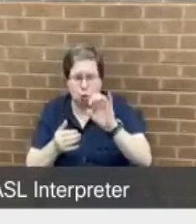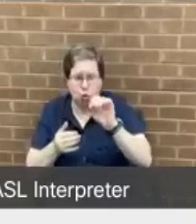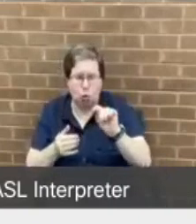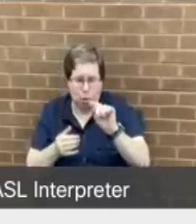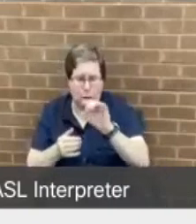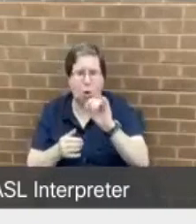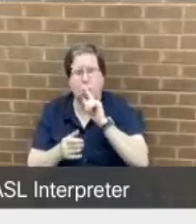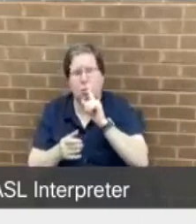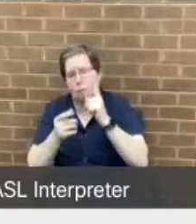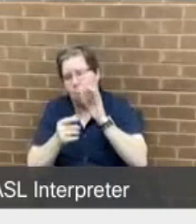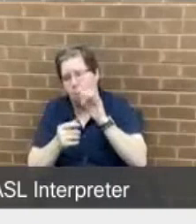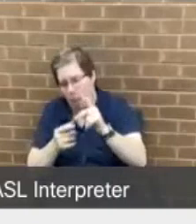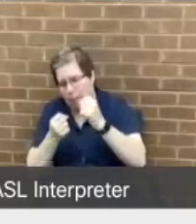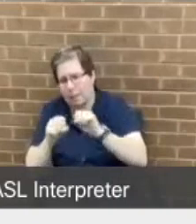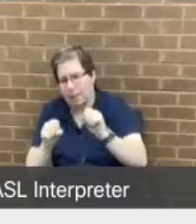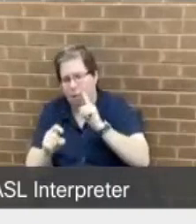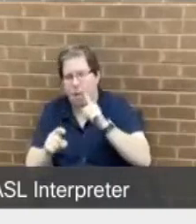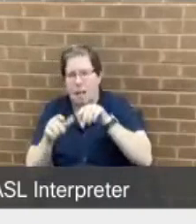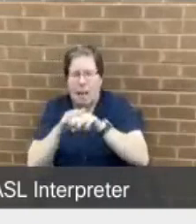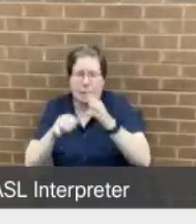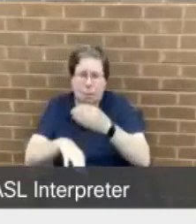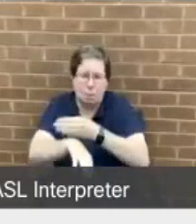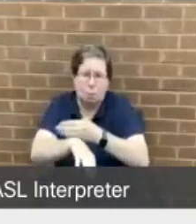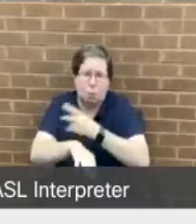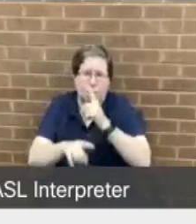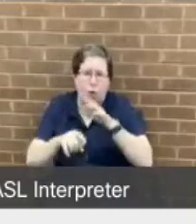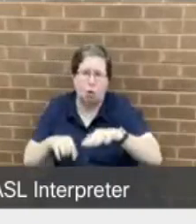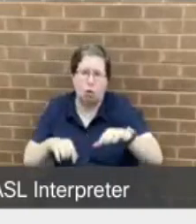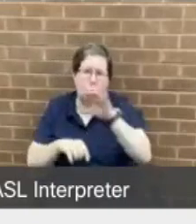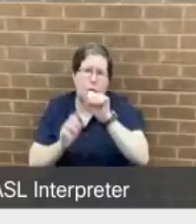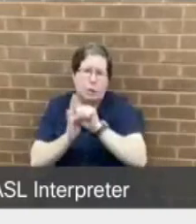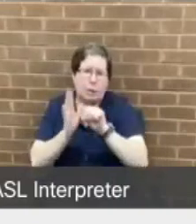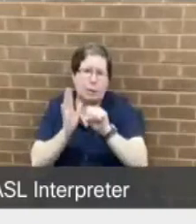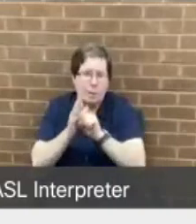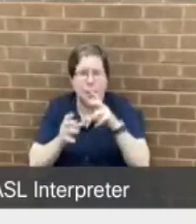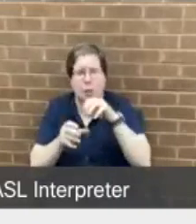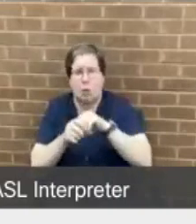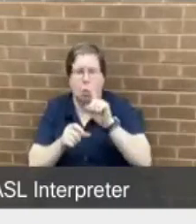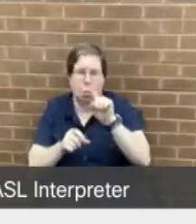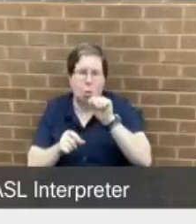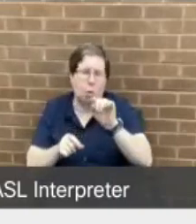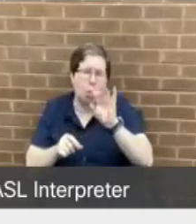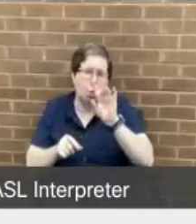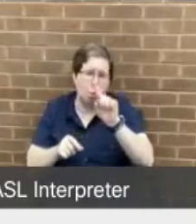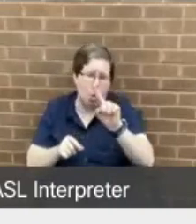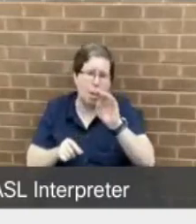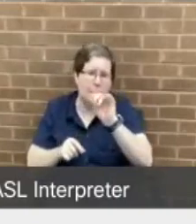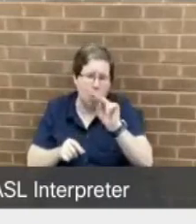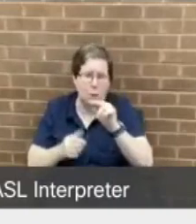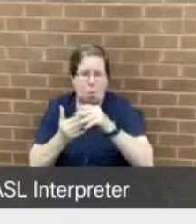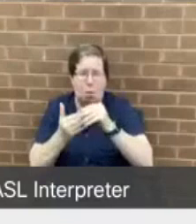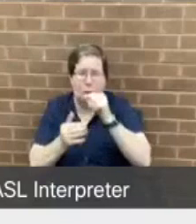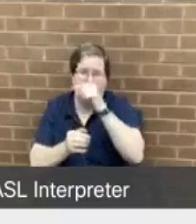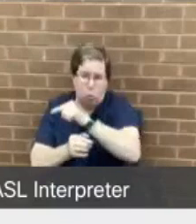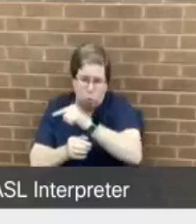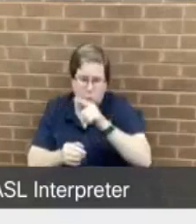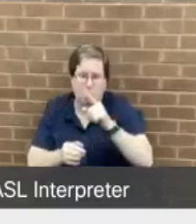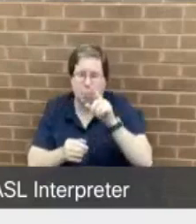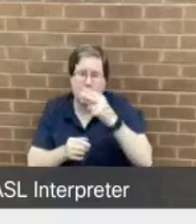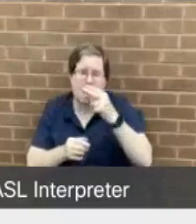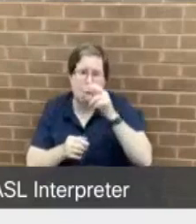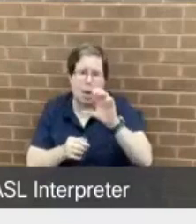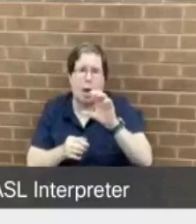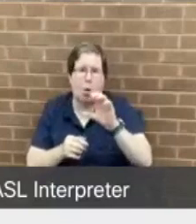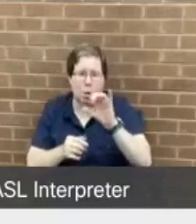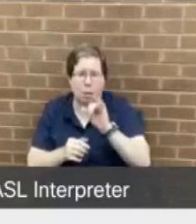to support bike safety and access improvements for projects across the state, including $1.1 million grant in Howard County